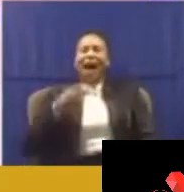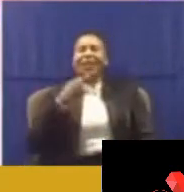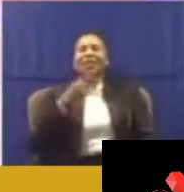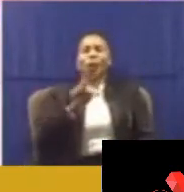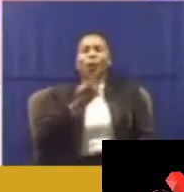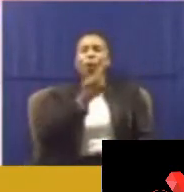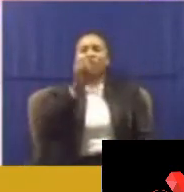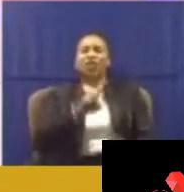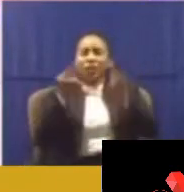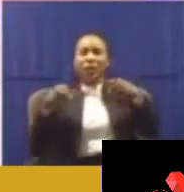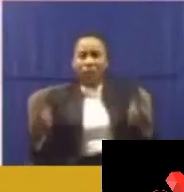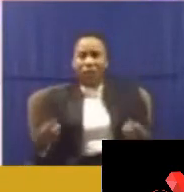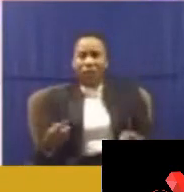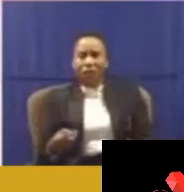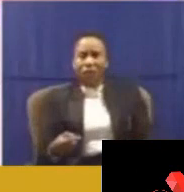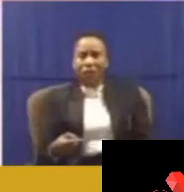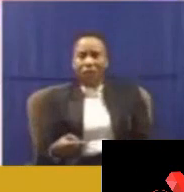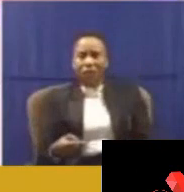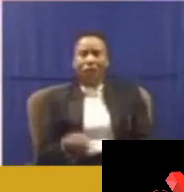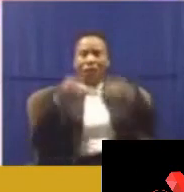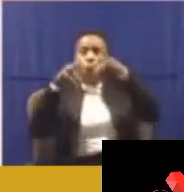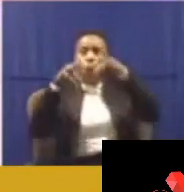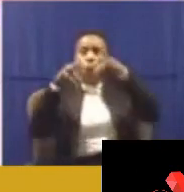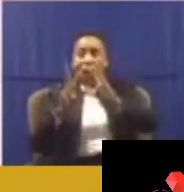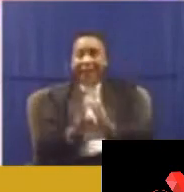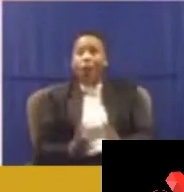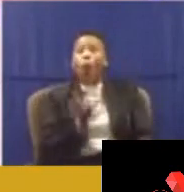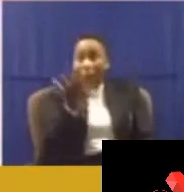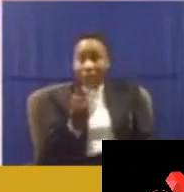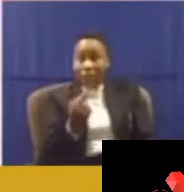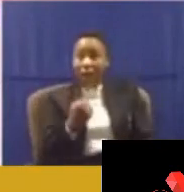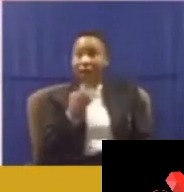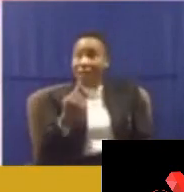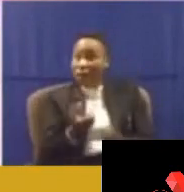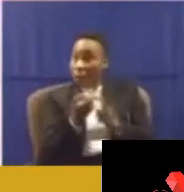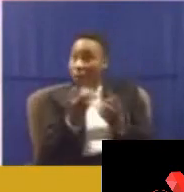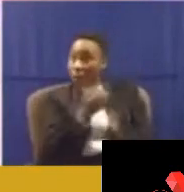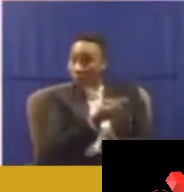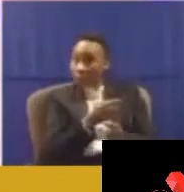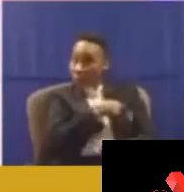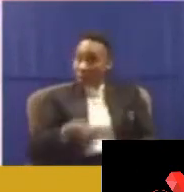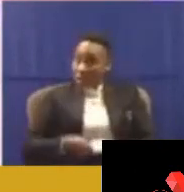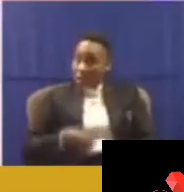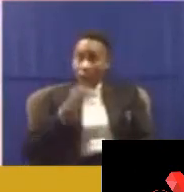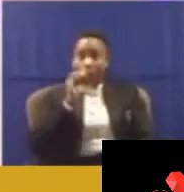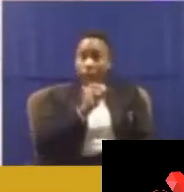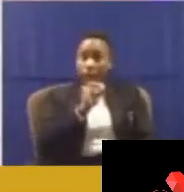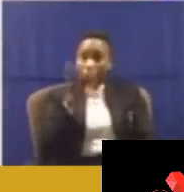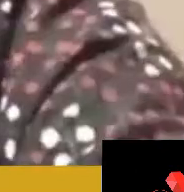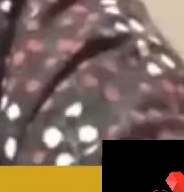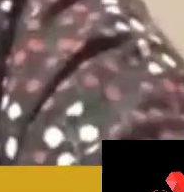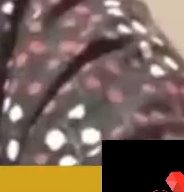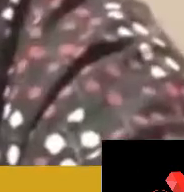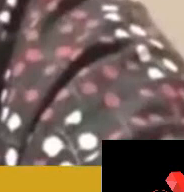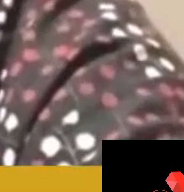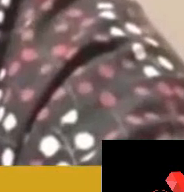they, in a manner they want it to be answered. Thank you.